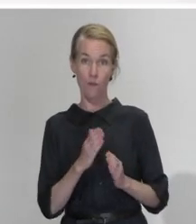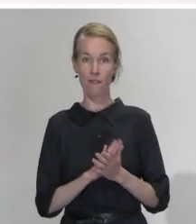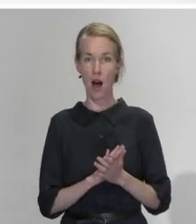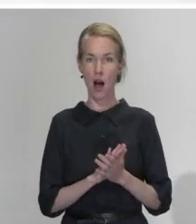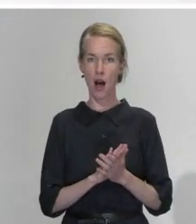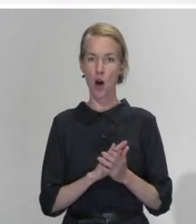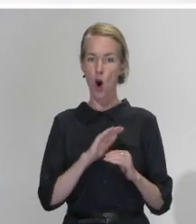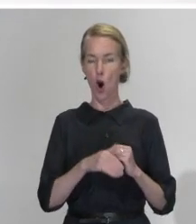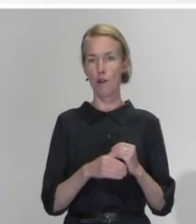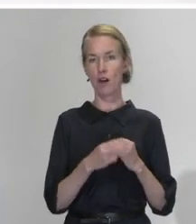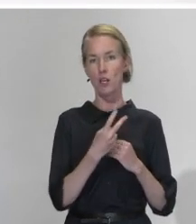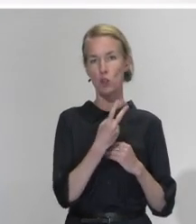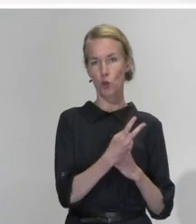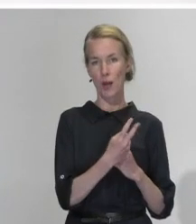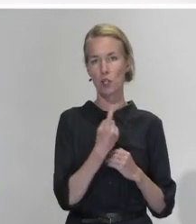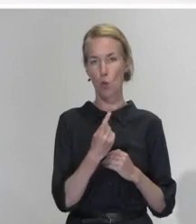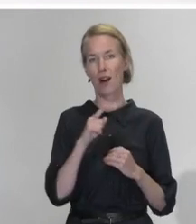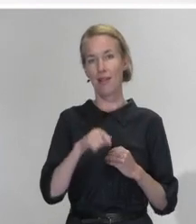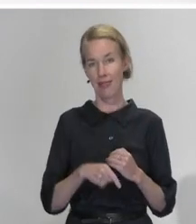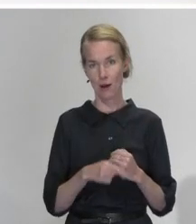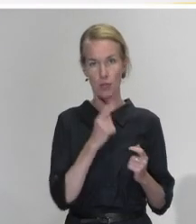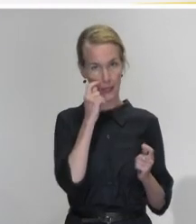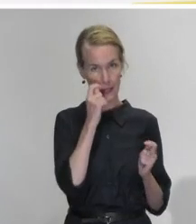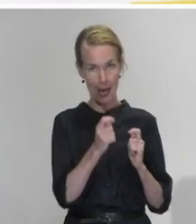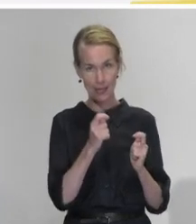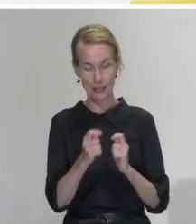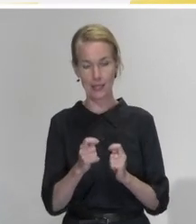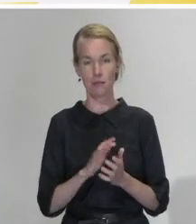29,485. And a high of